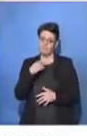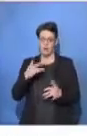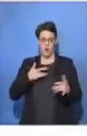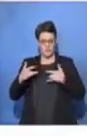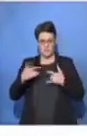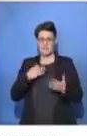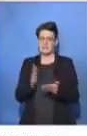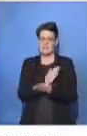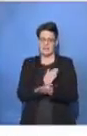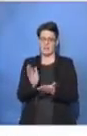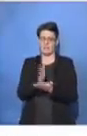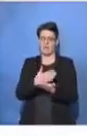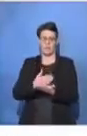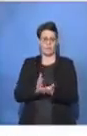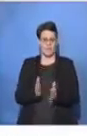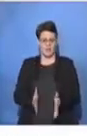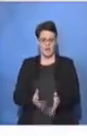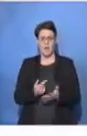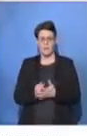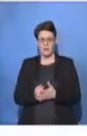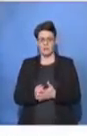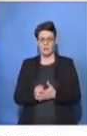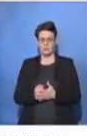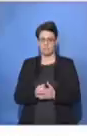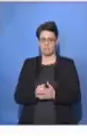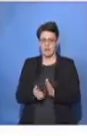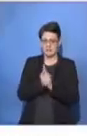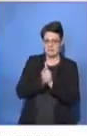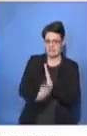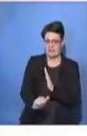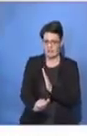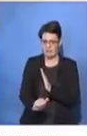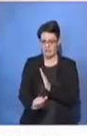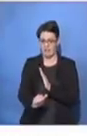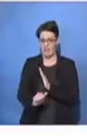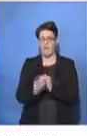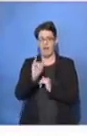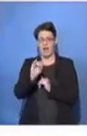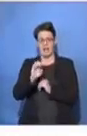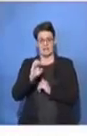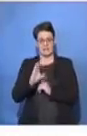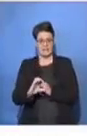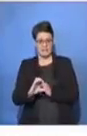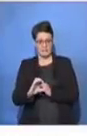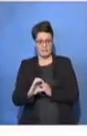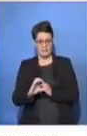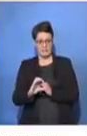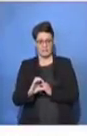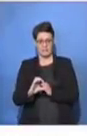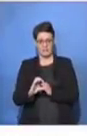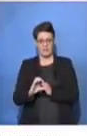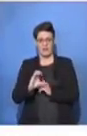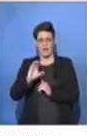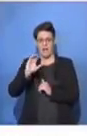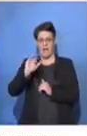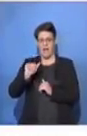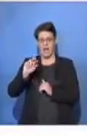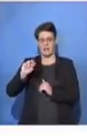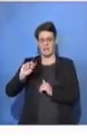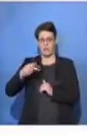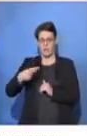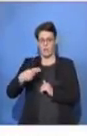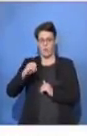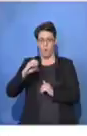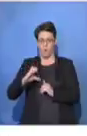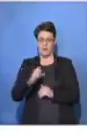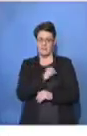some stakeholders about the competence of the IEC ad hoc staff at the local